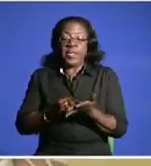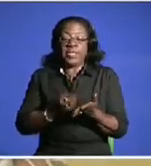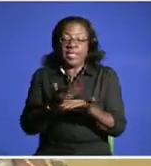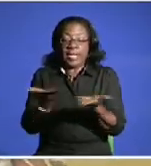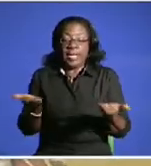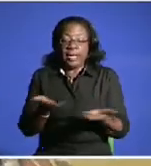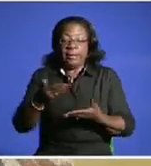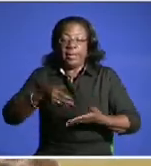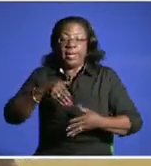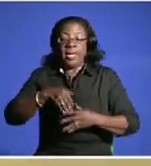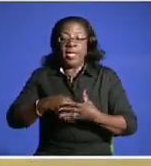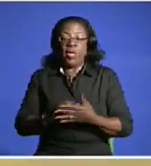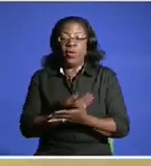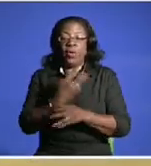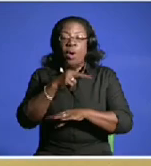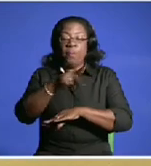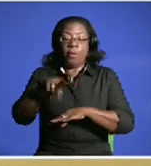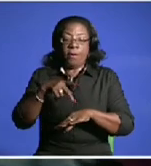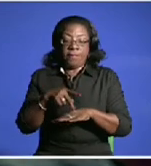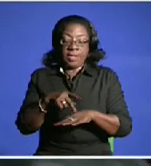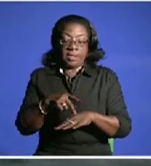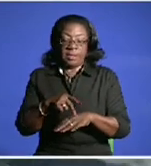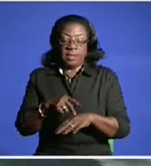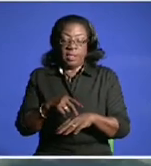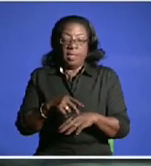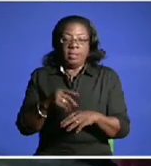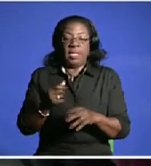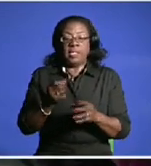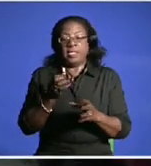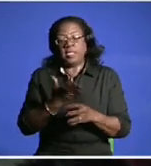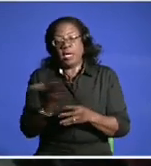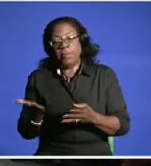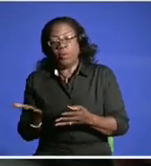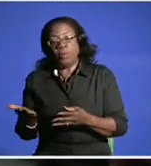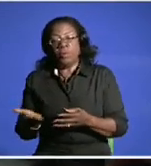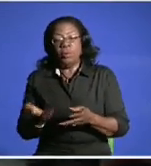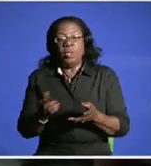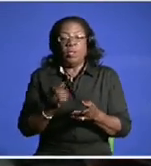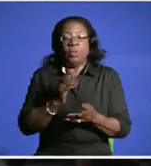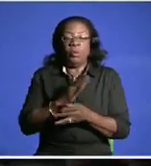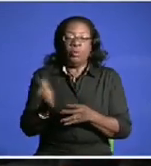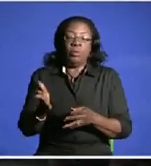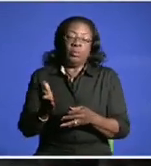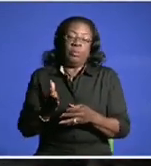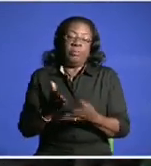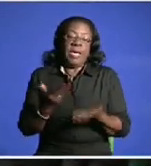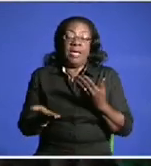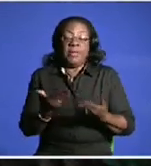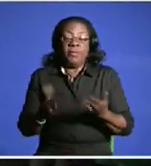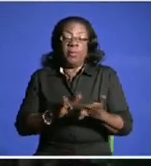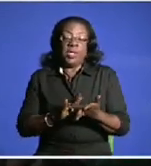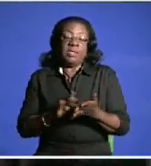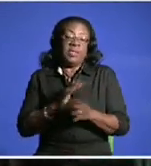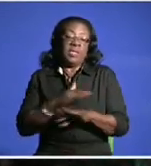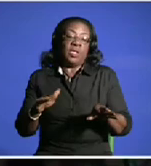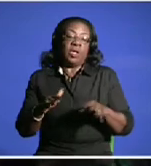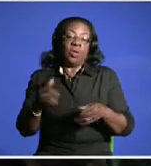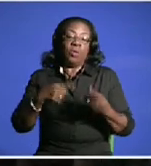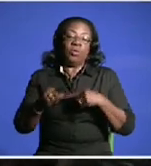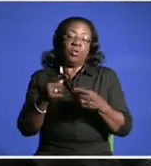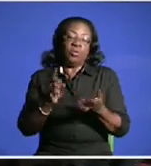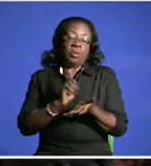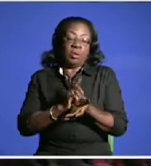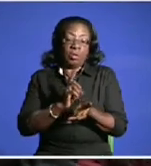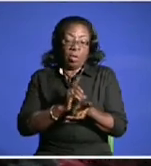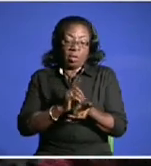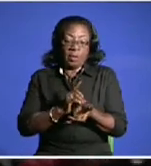cases that meet the clinical case definition, but they still don't have laboratory confirmation. It was 2 weeks ago when health